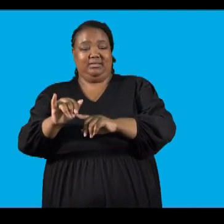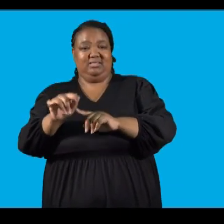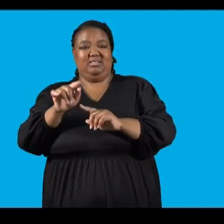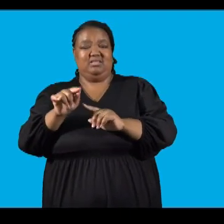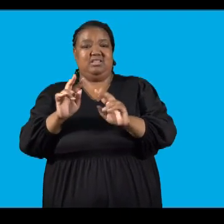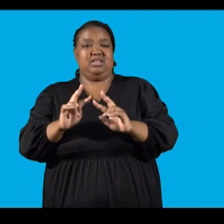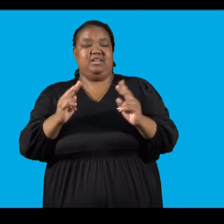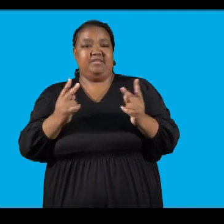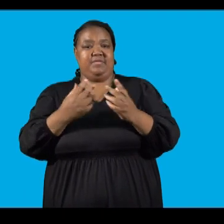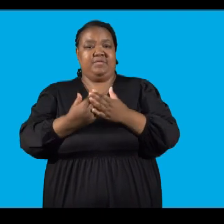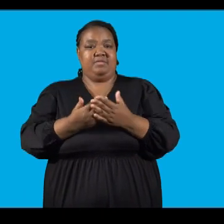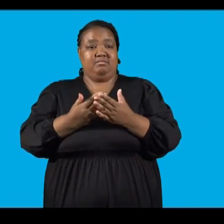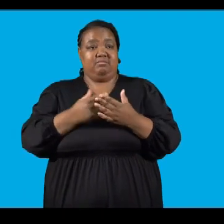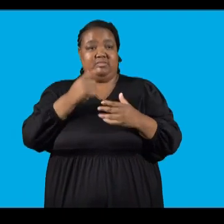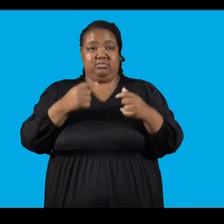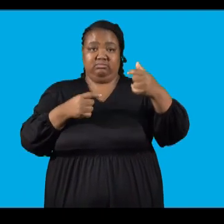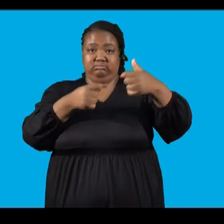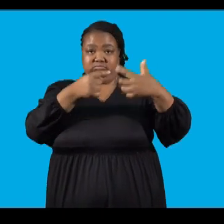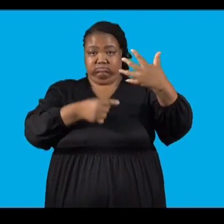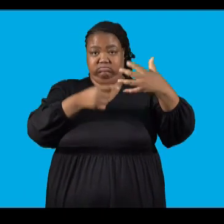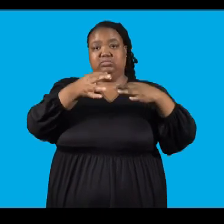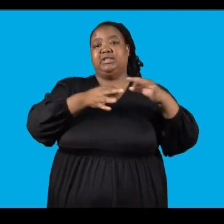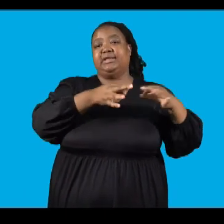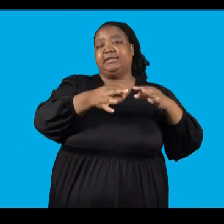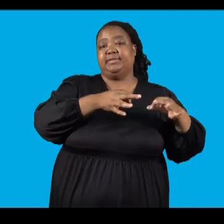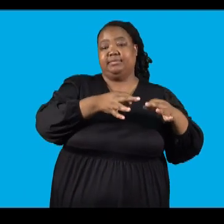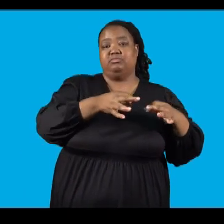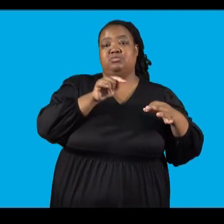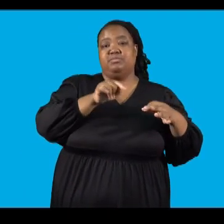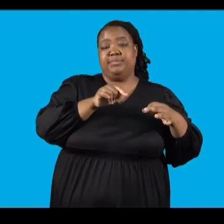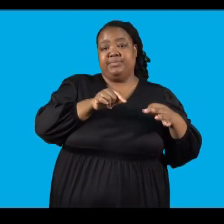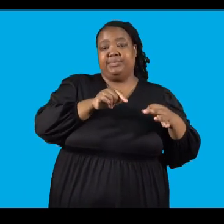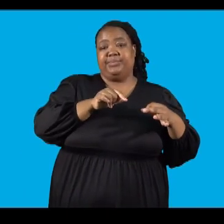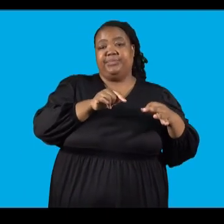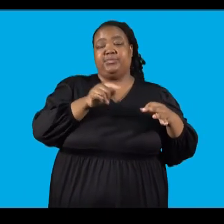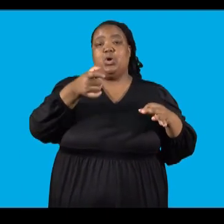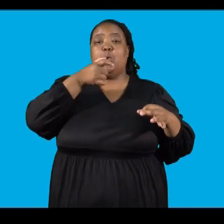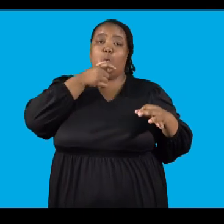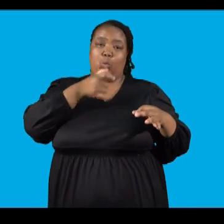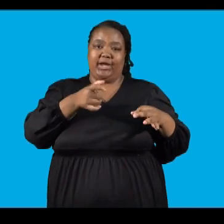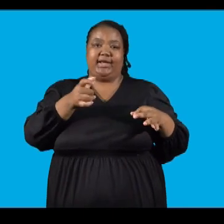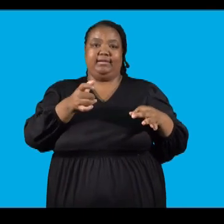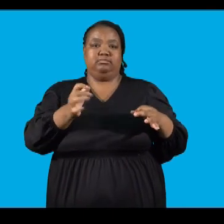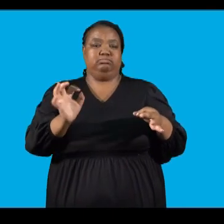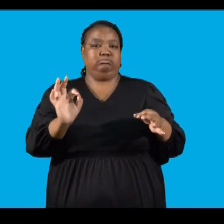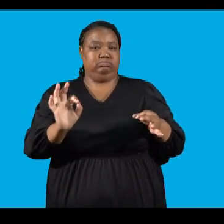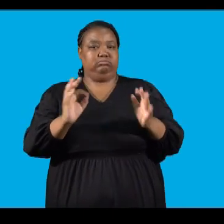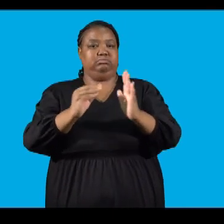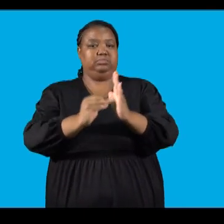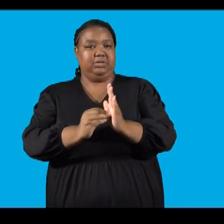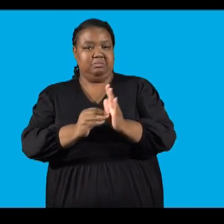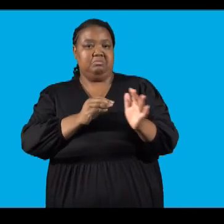The oligopolist product is differentiated. So these are the descriptions. What they want us is to give the correct